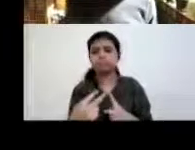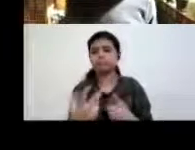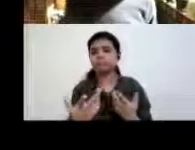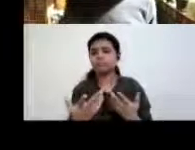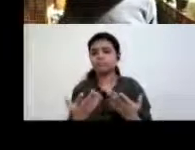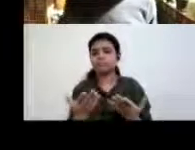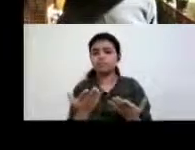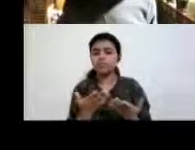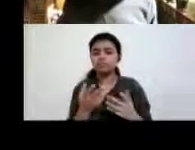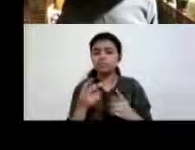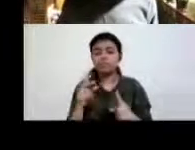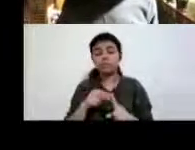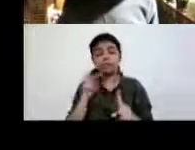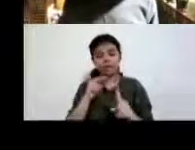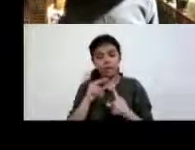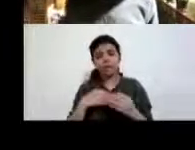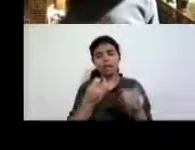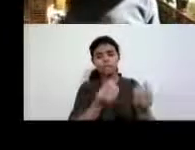perceptible information,